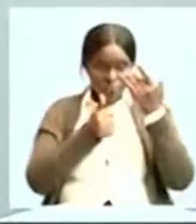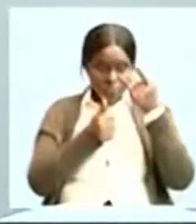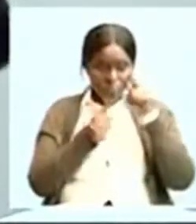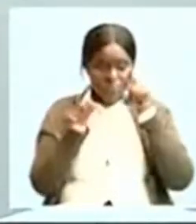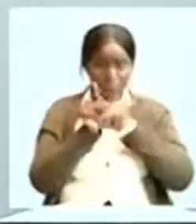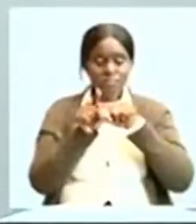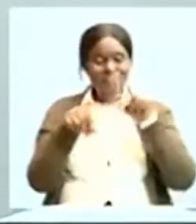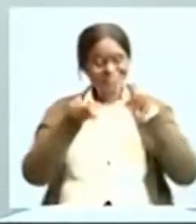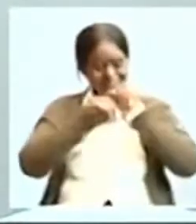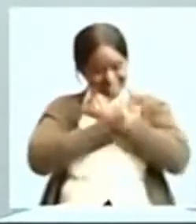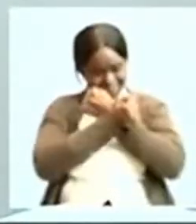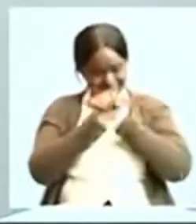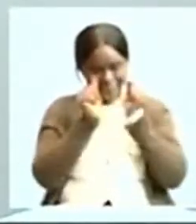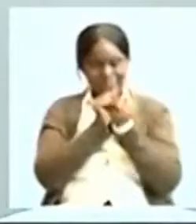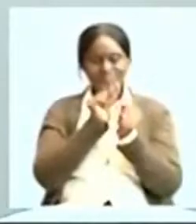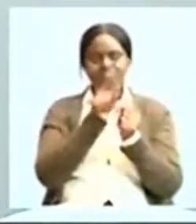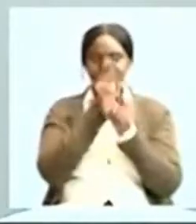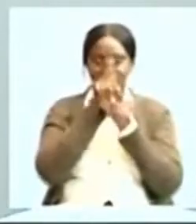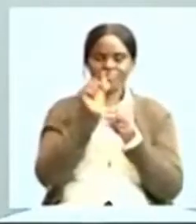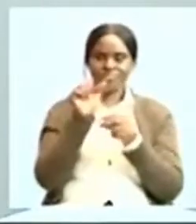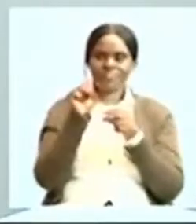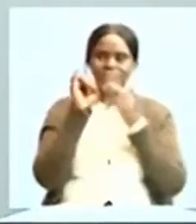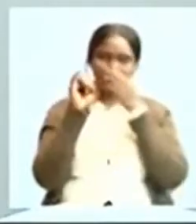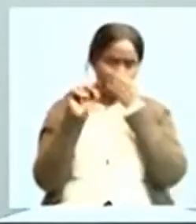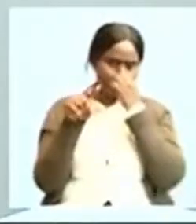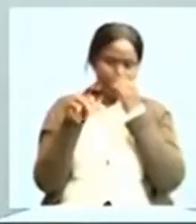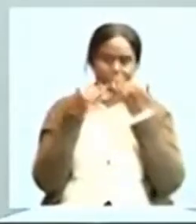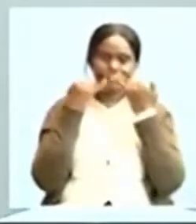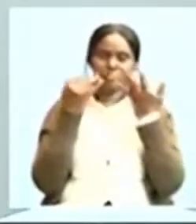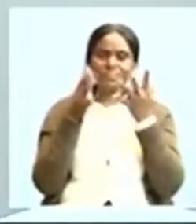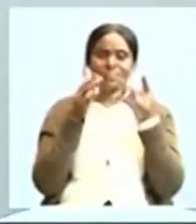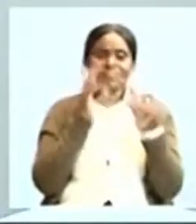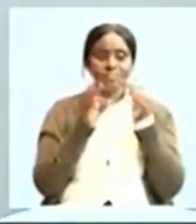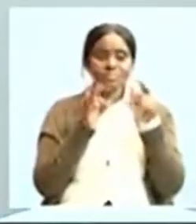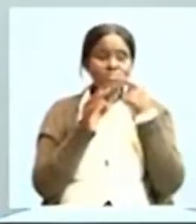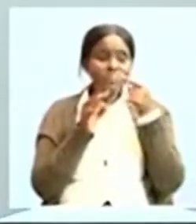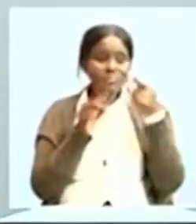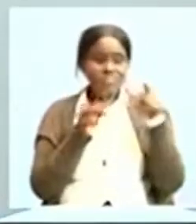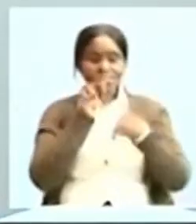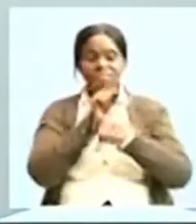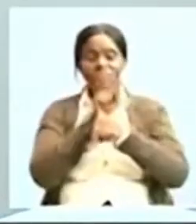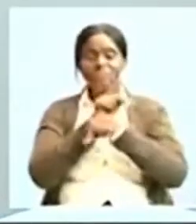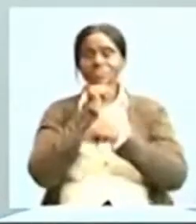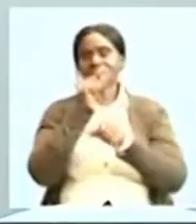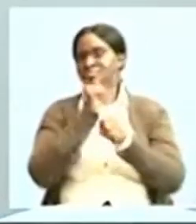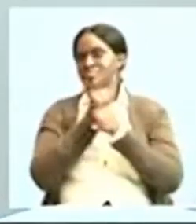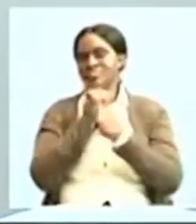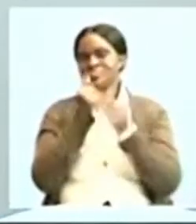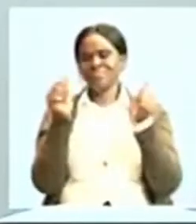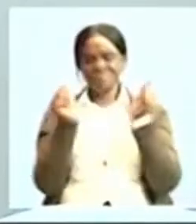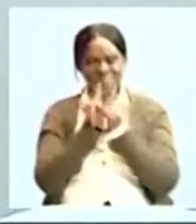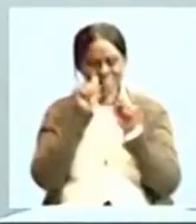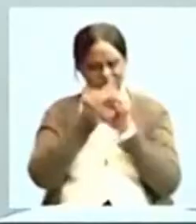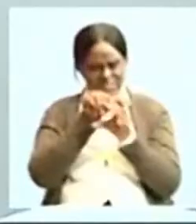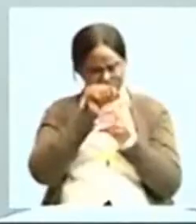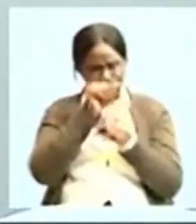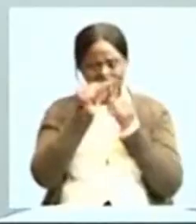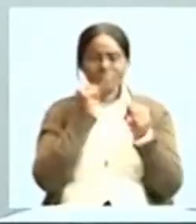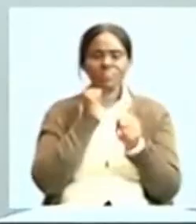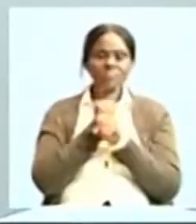and deal with the issues like Honorable Singombe indicated. If you see that this project is not going very well, within the